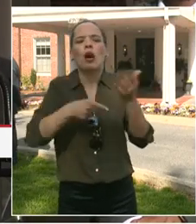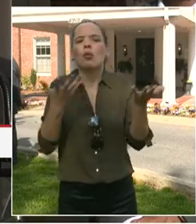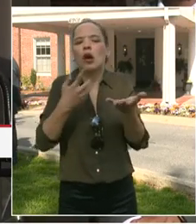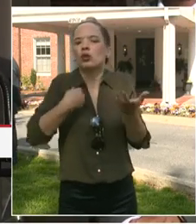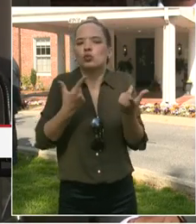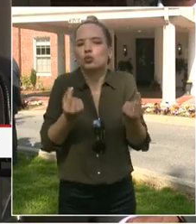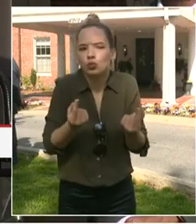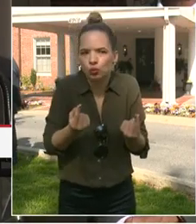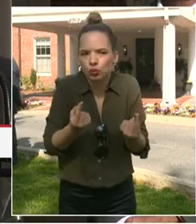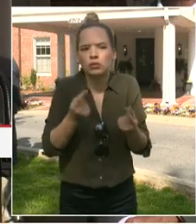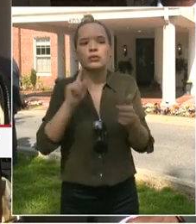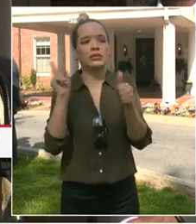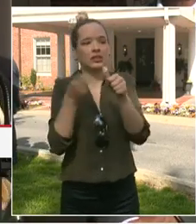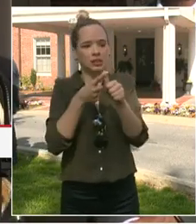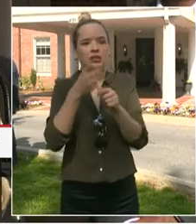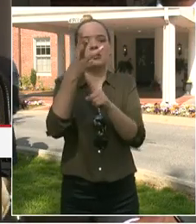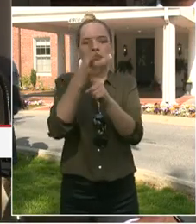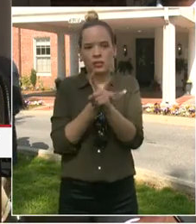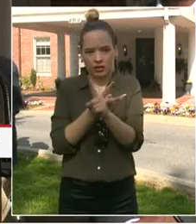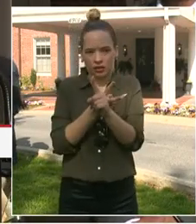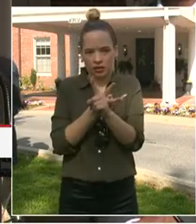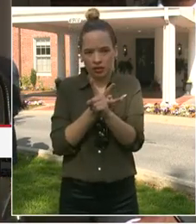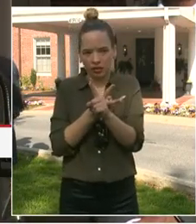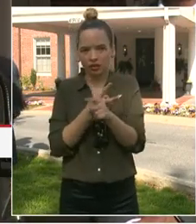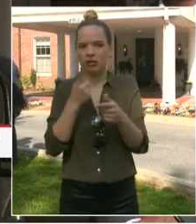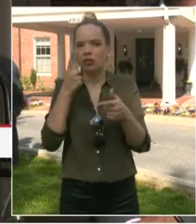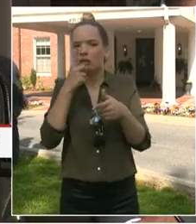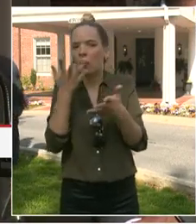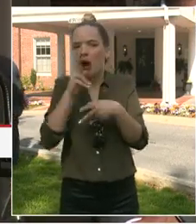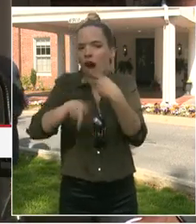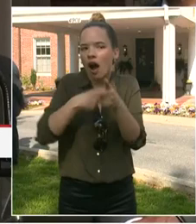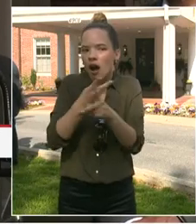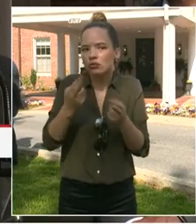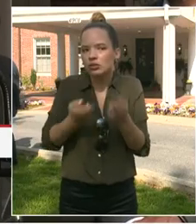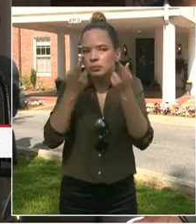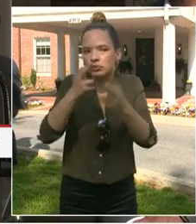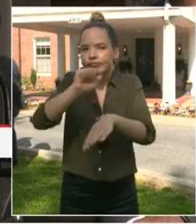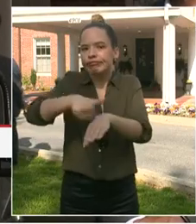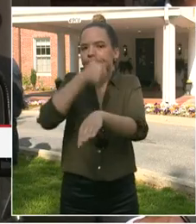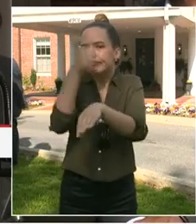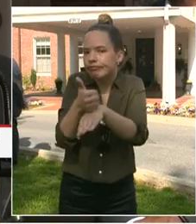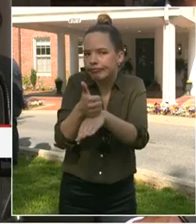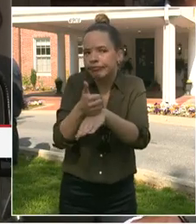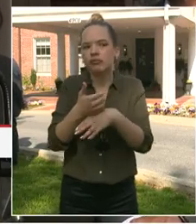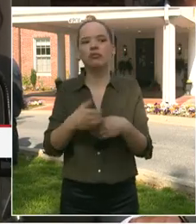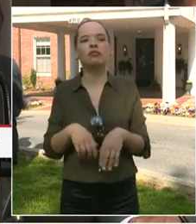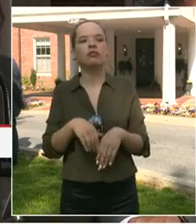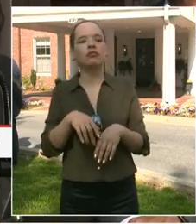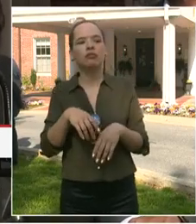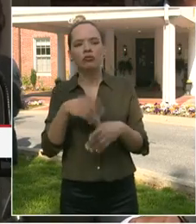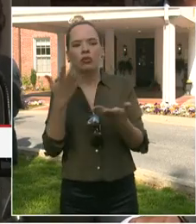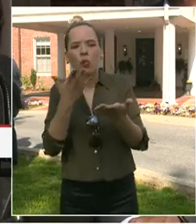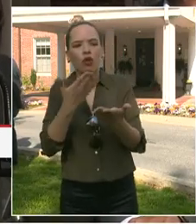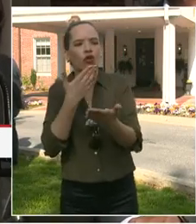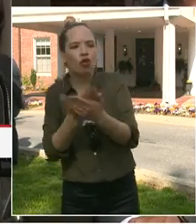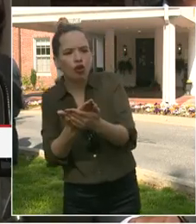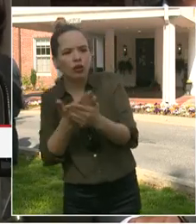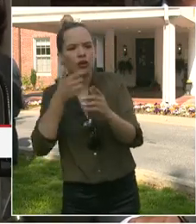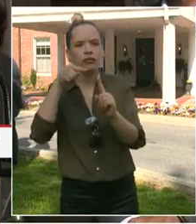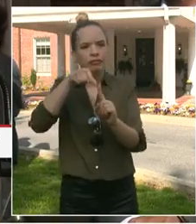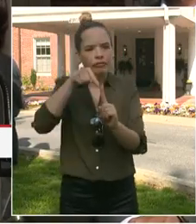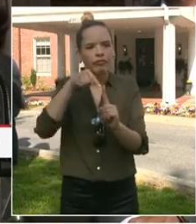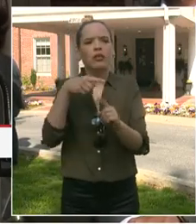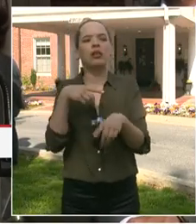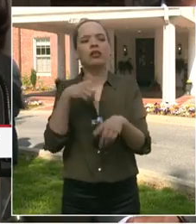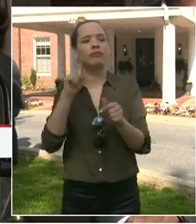first 6 months, what type of recommendations we can put in place that will have an impact in the first 6 months to 2 years. We know